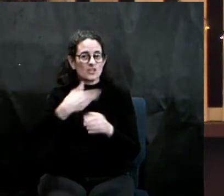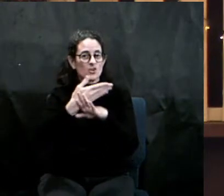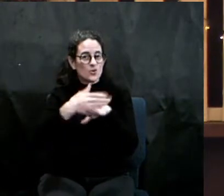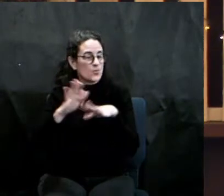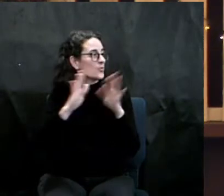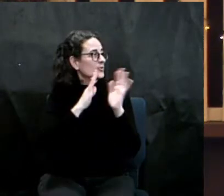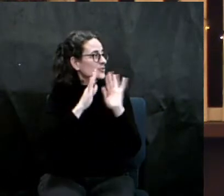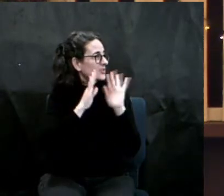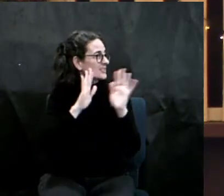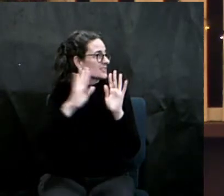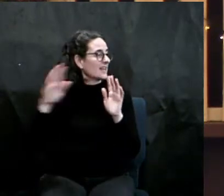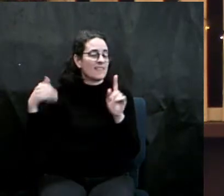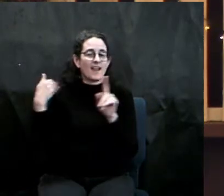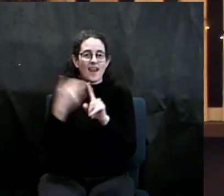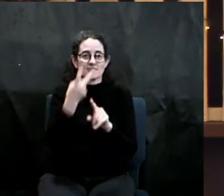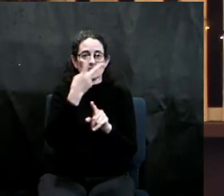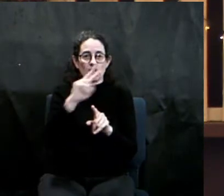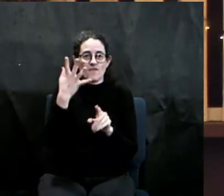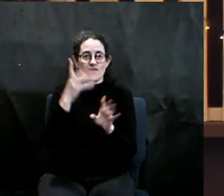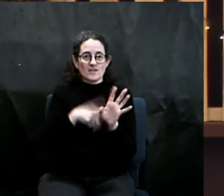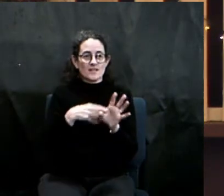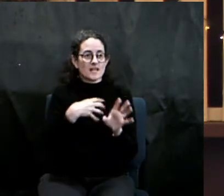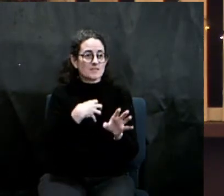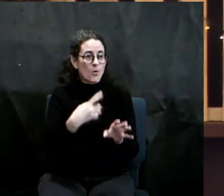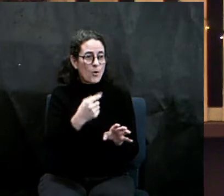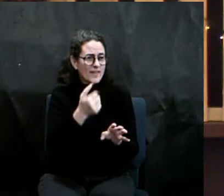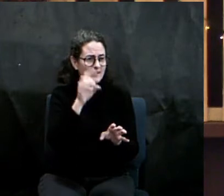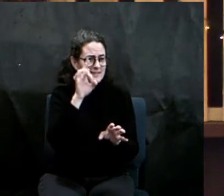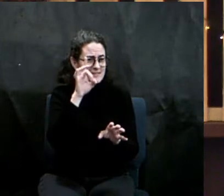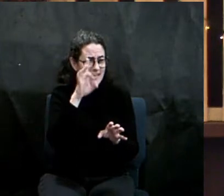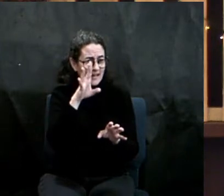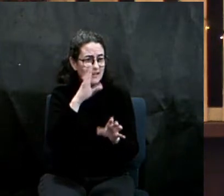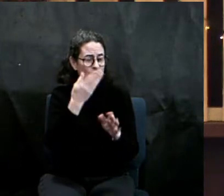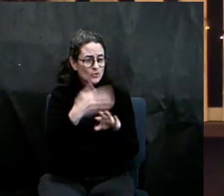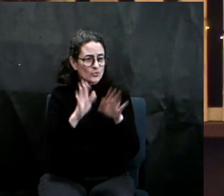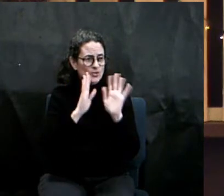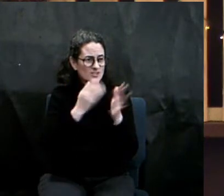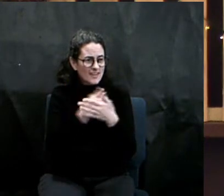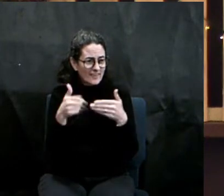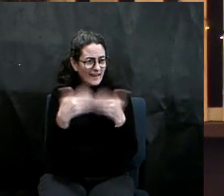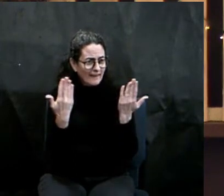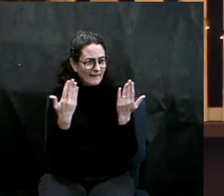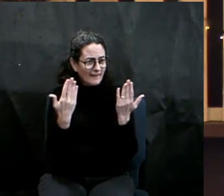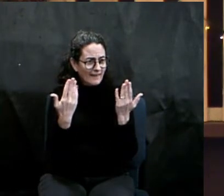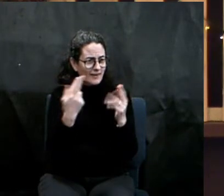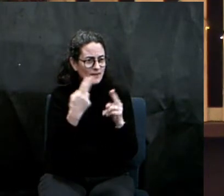95,000, that's more than 10 new churches every day for 25 years.